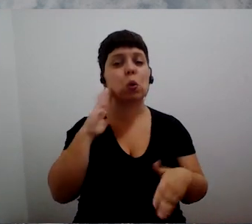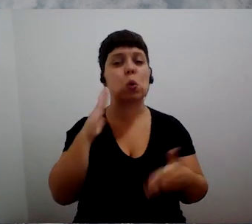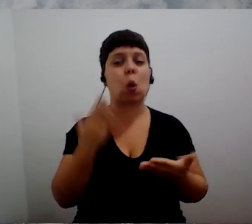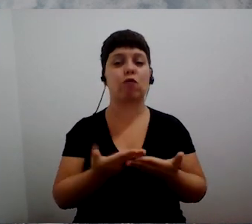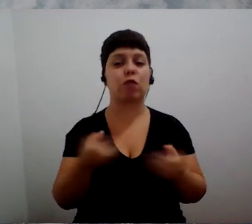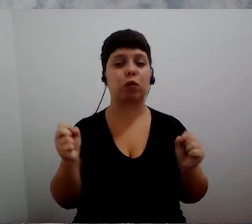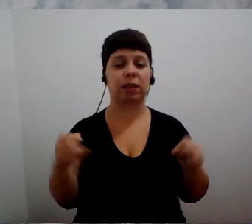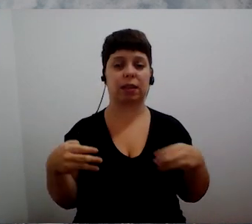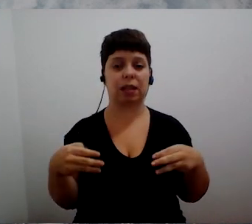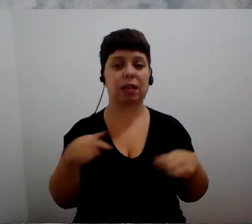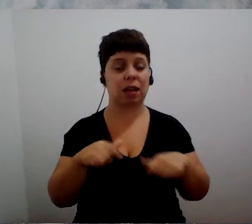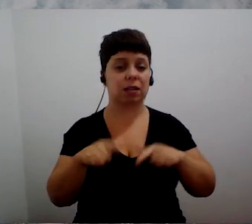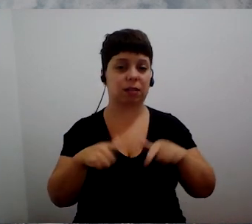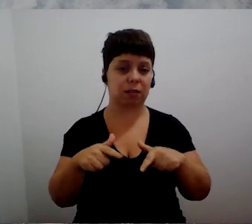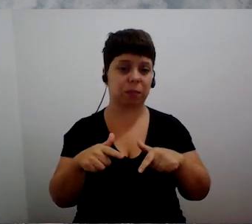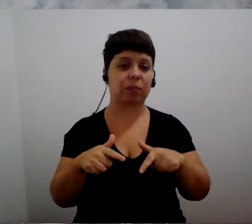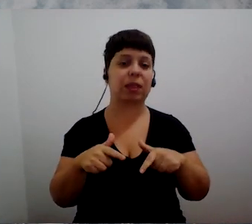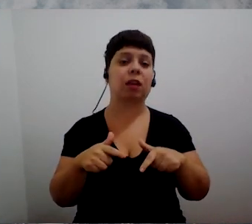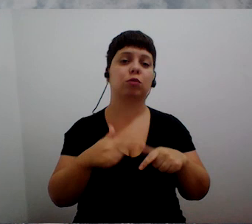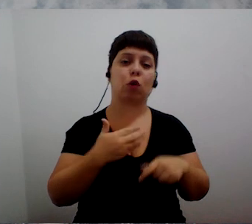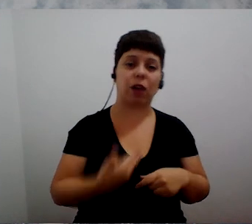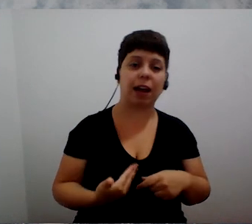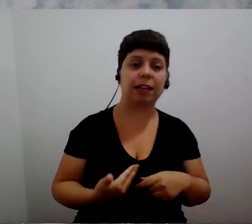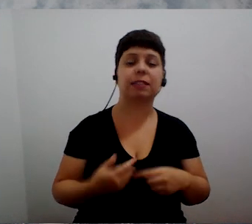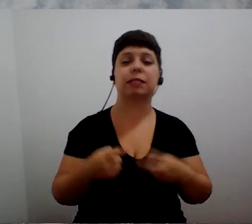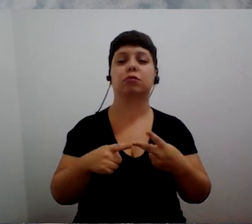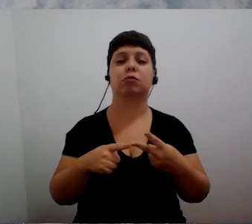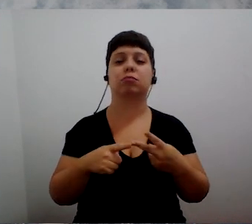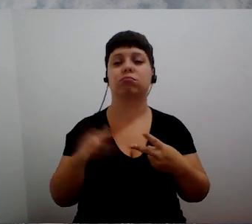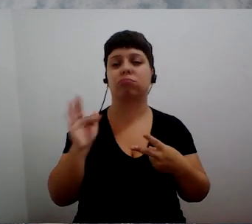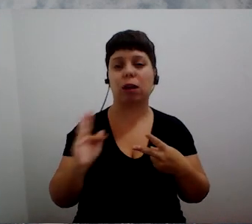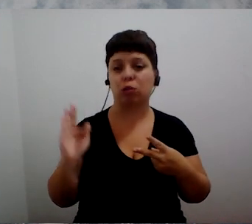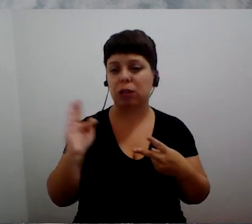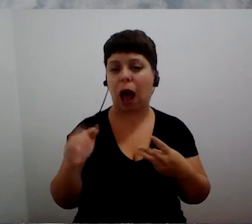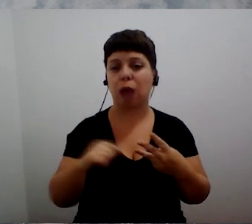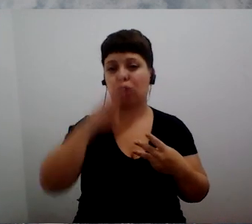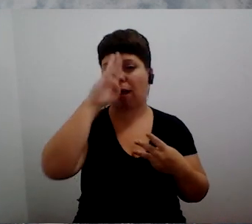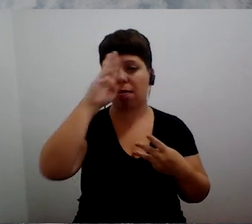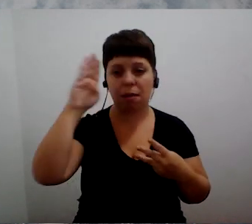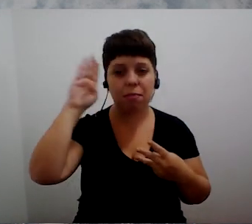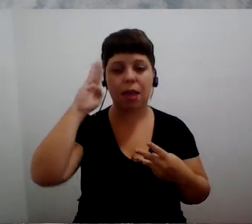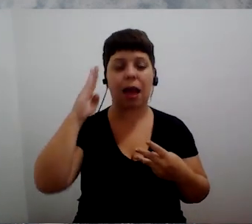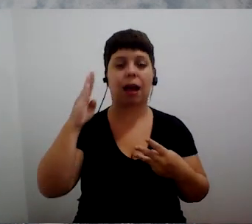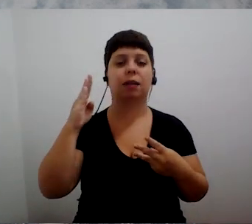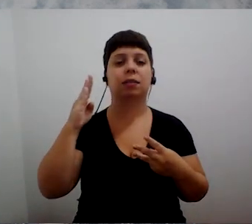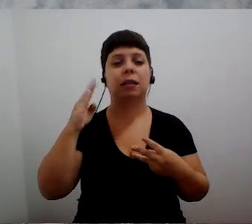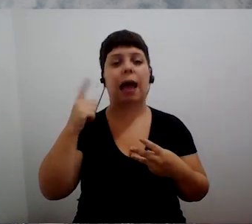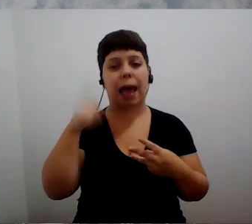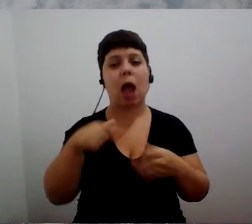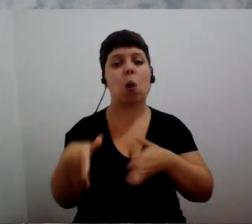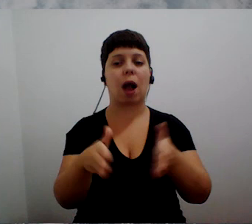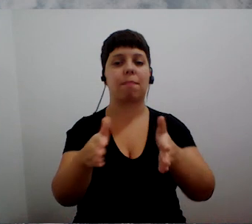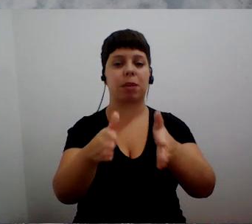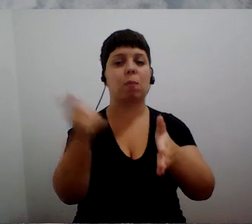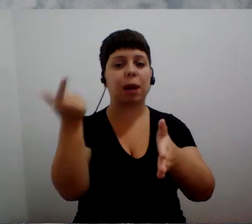same result. And I'm pretty confident that those initiatives from industry, from government, from the